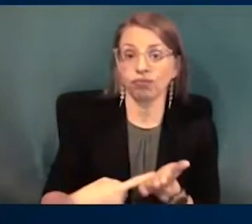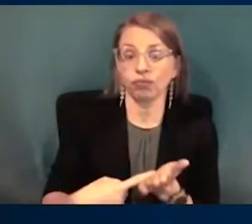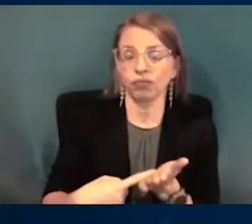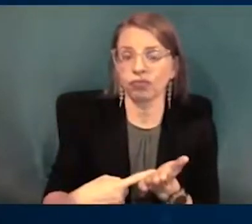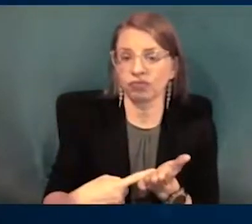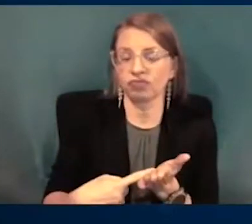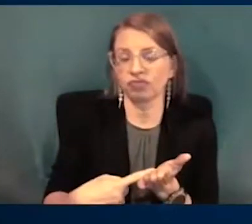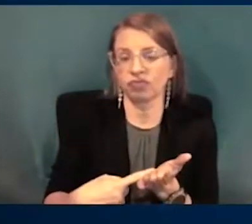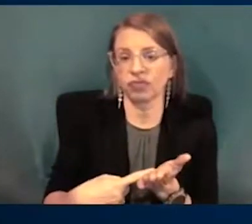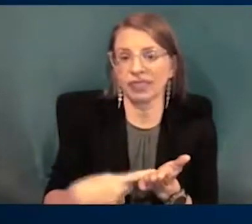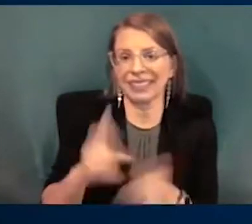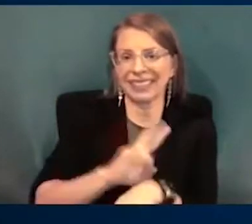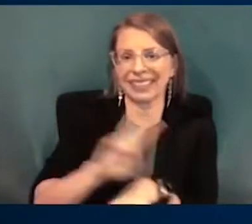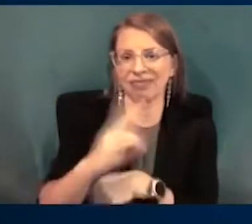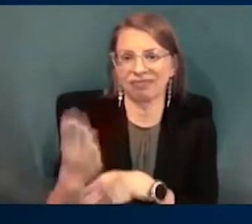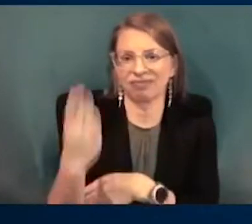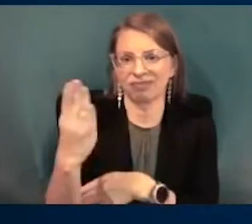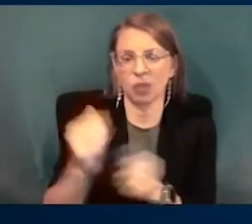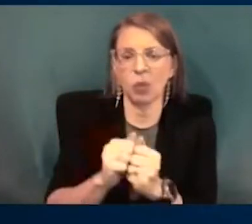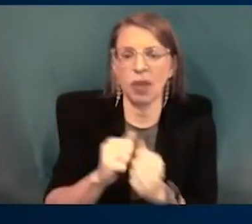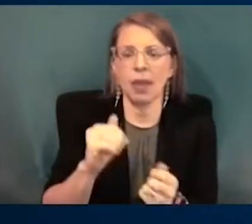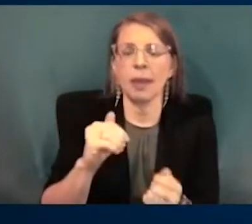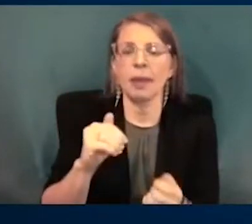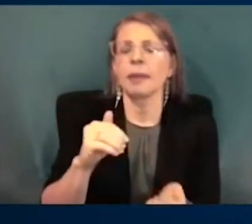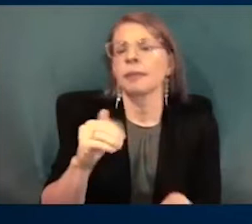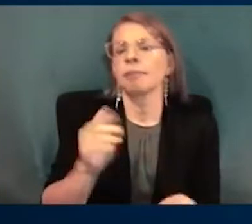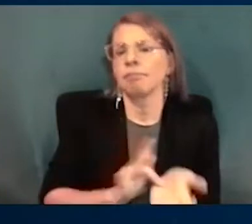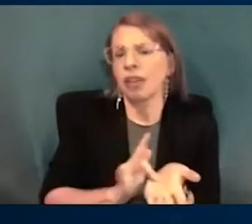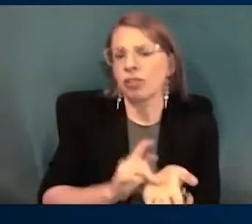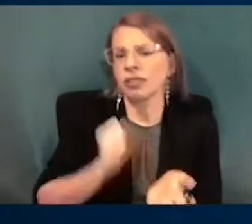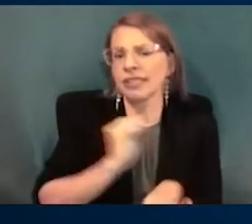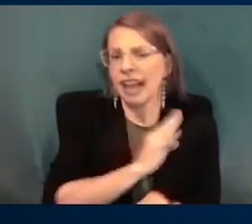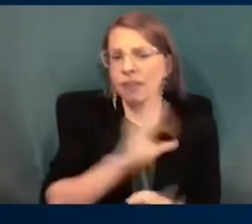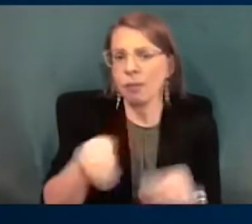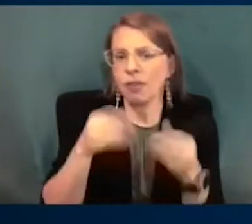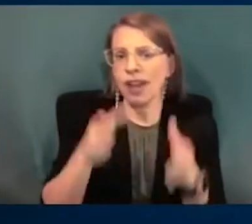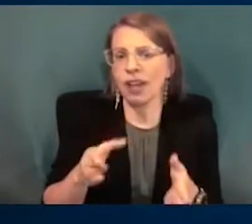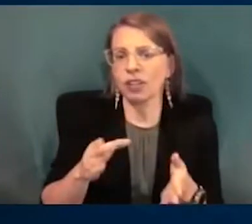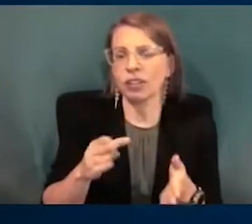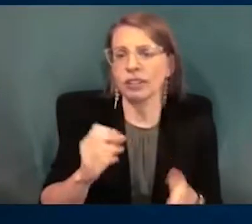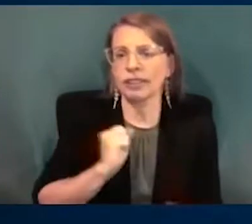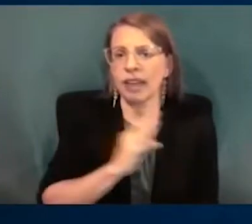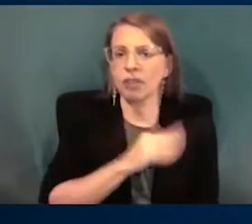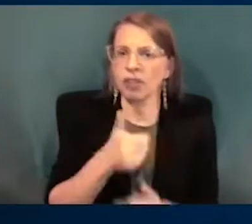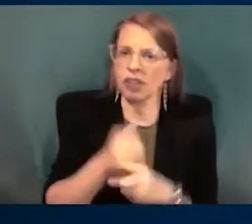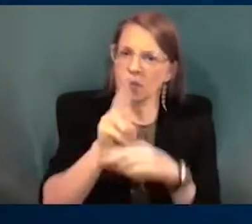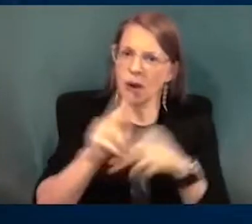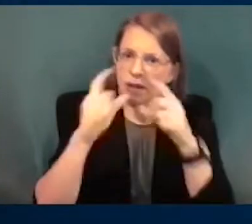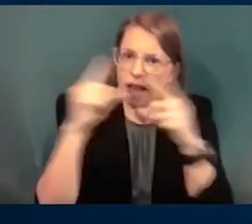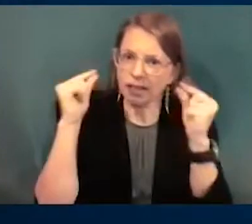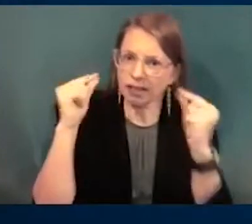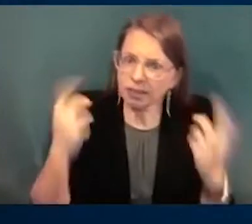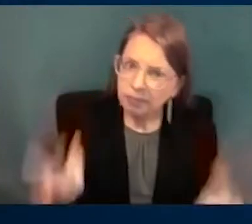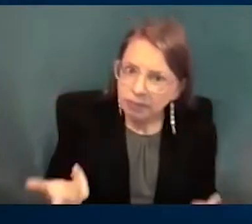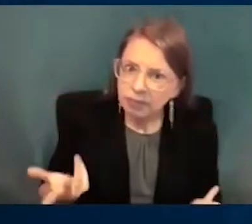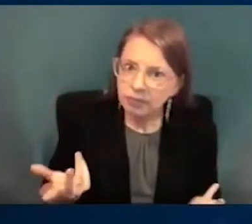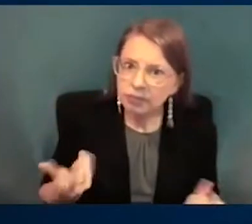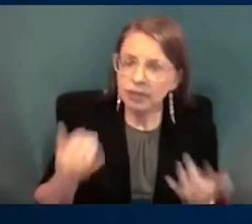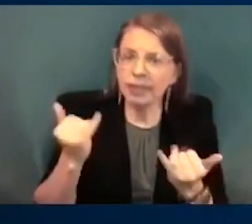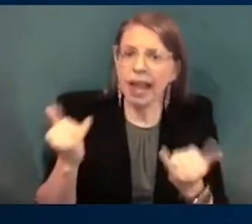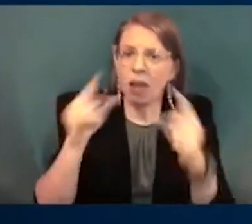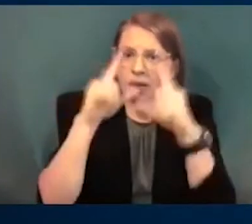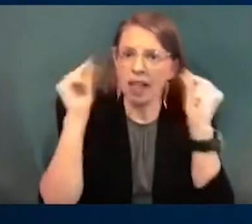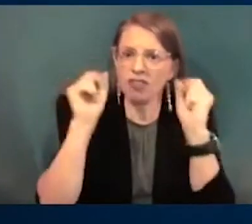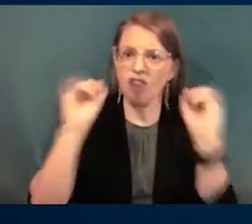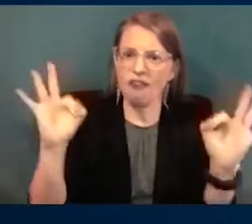7 a.m. with our medical staff and provider staff. And, dude, you had glasses on. I haven't seen you in glasses hardly. And now your glasses are off.